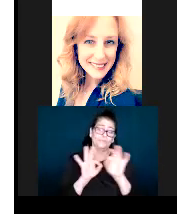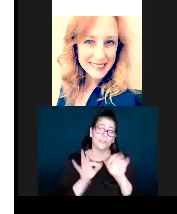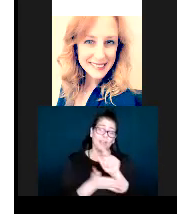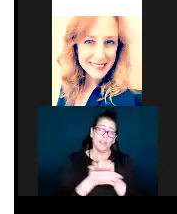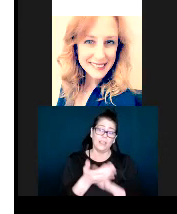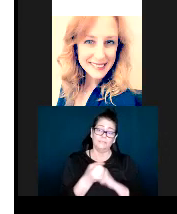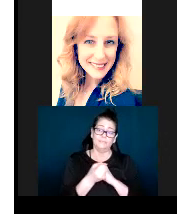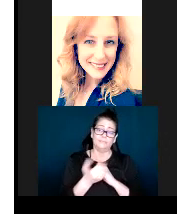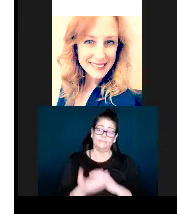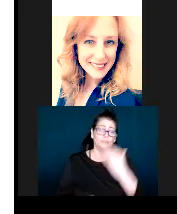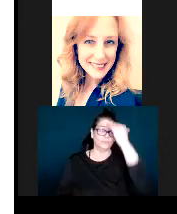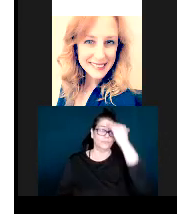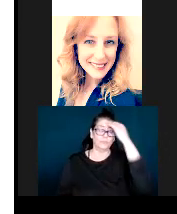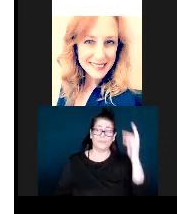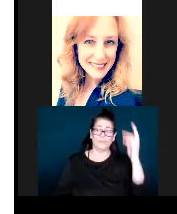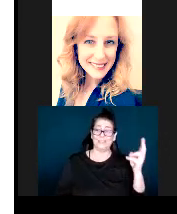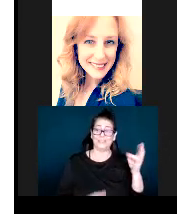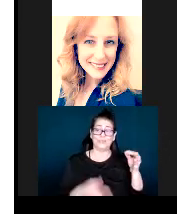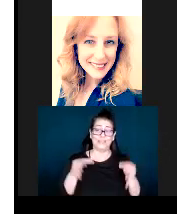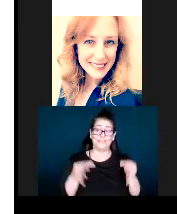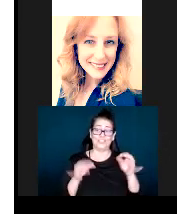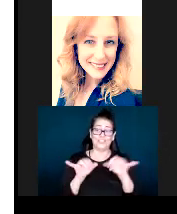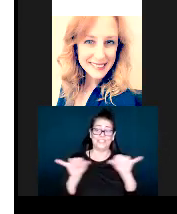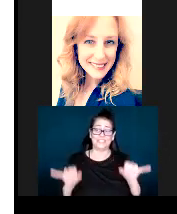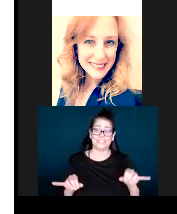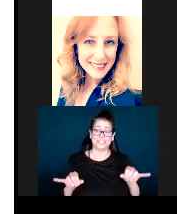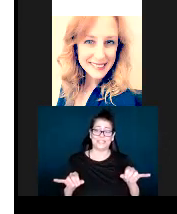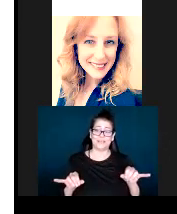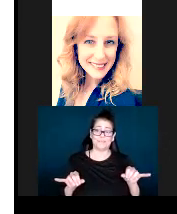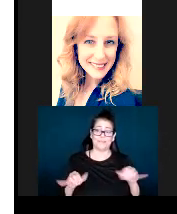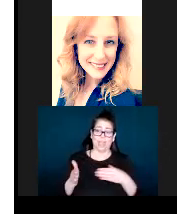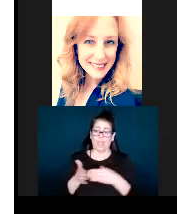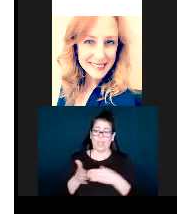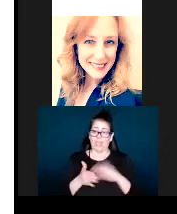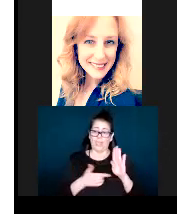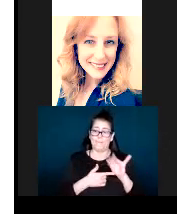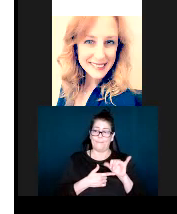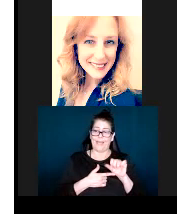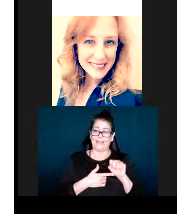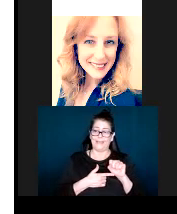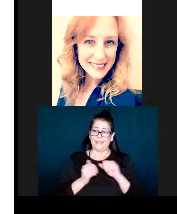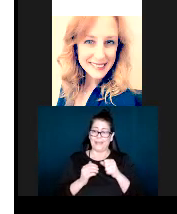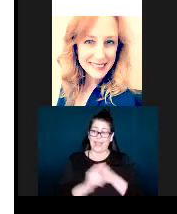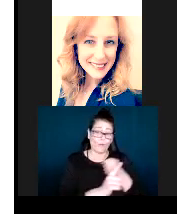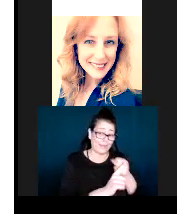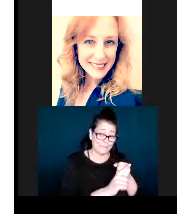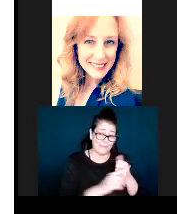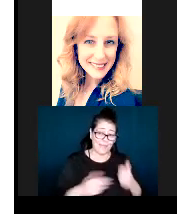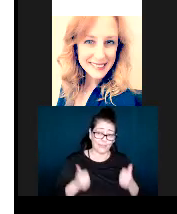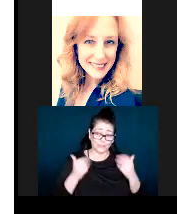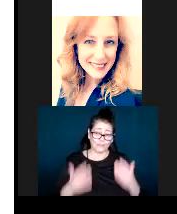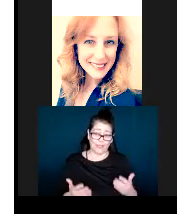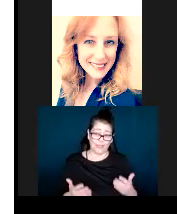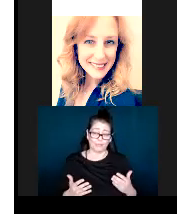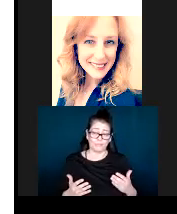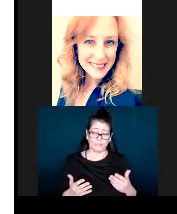for you to know the history of the justice system's bias and its impact on survivors. So that may help you understand why they may or